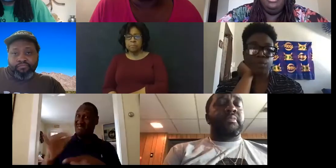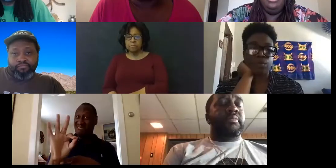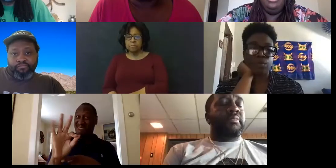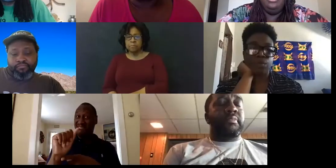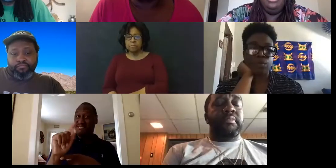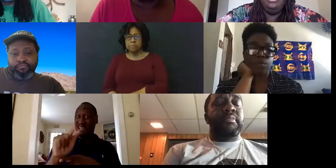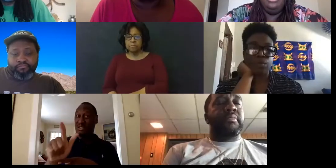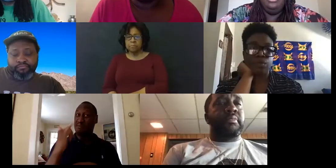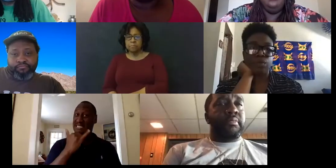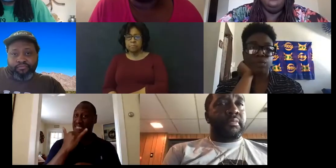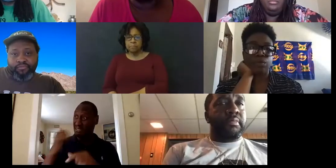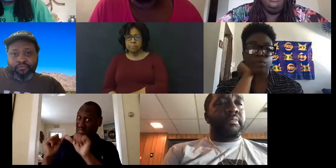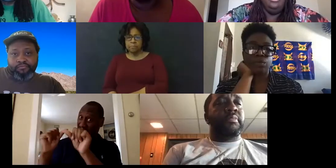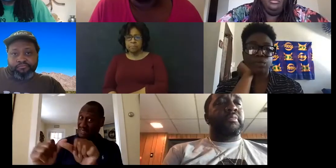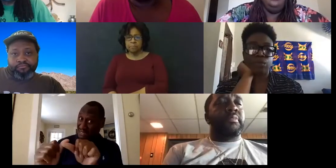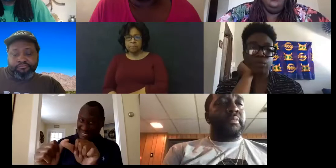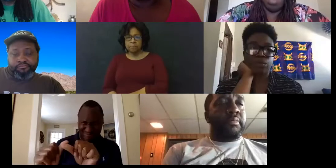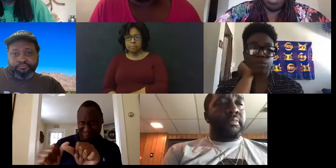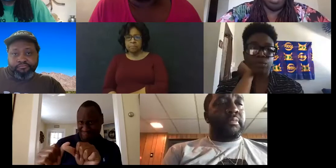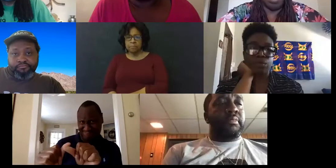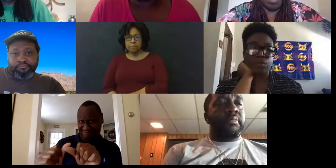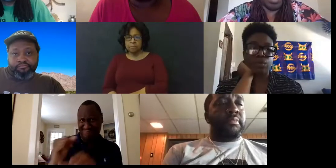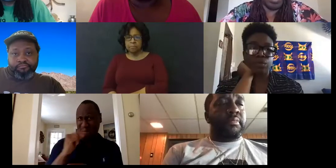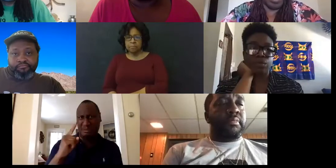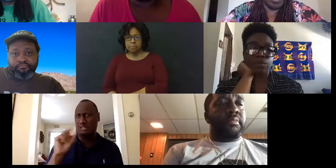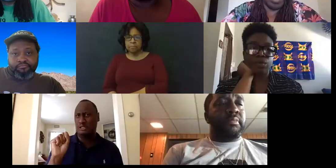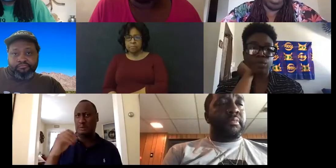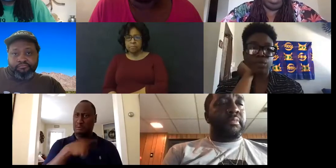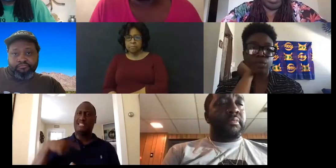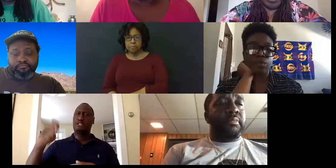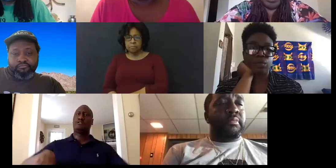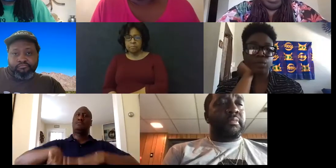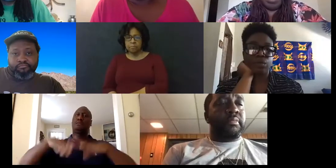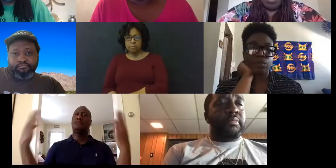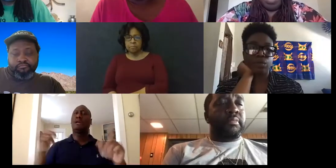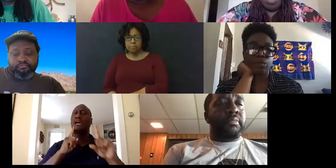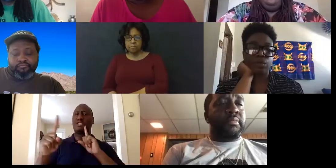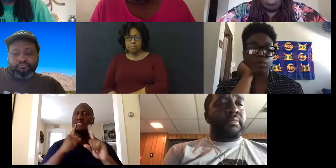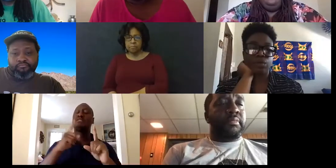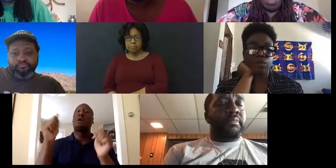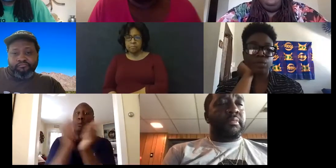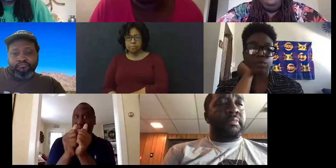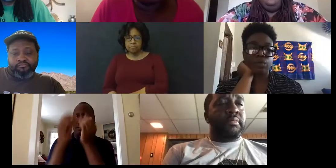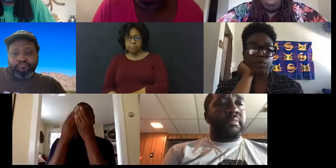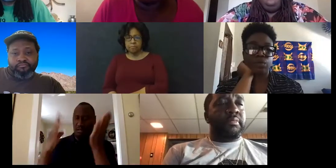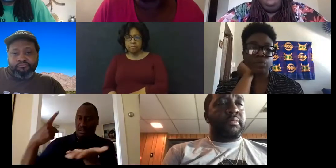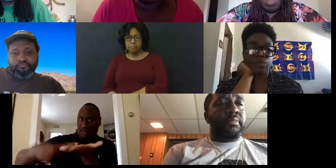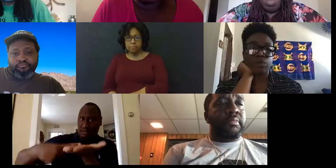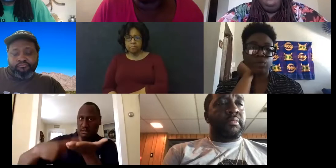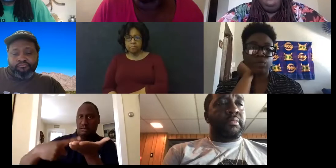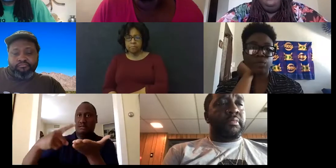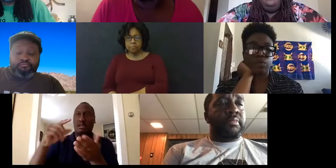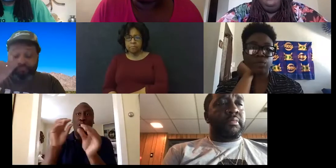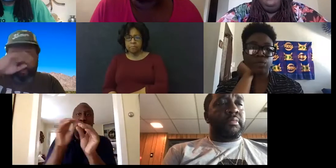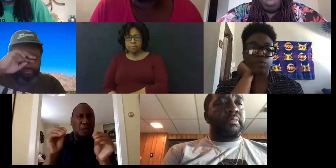these mistakes have been repeated. And this is a factual mistake and it's been going on for a long